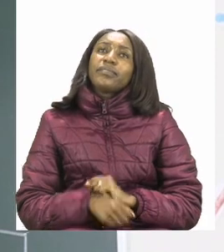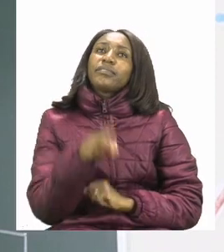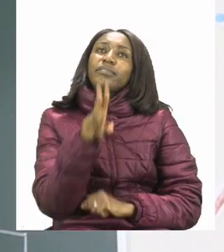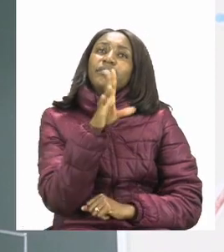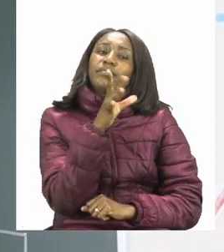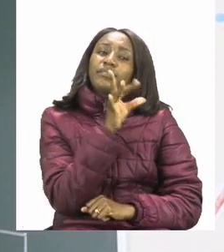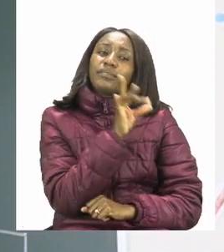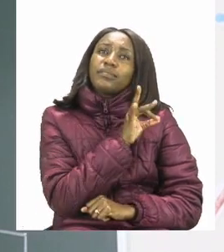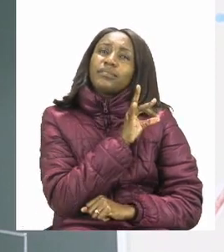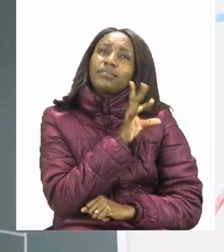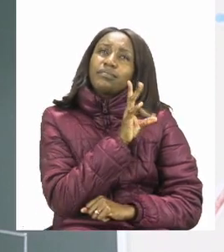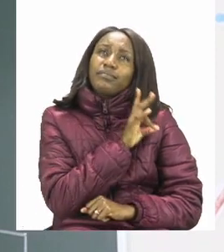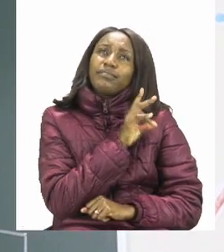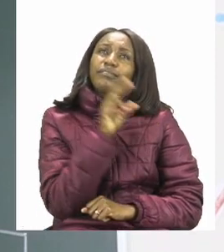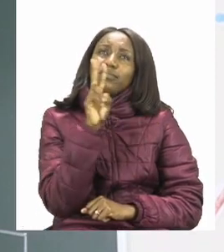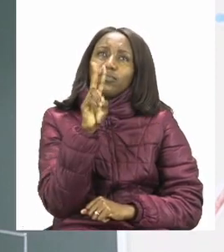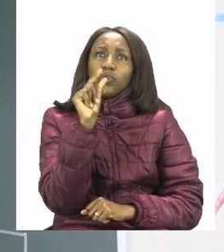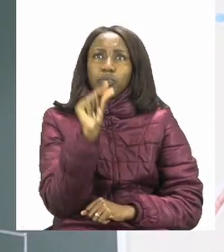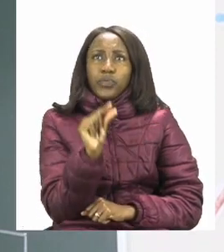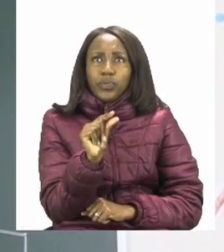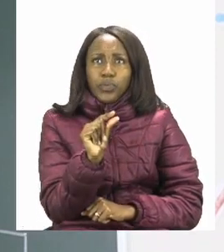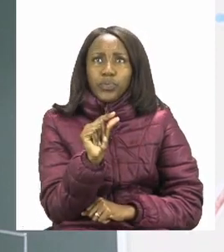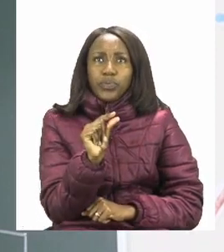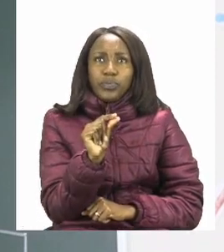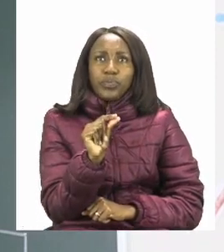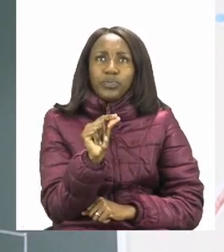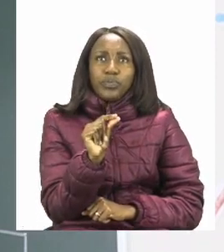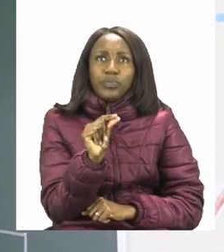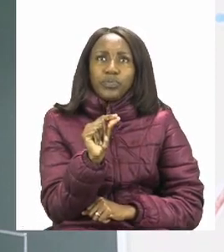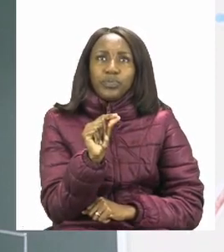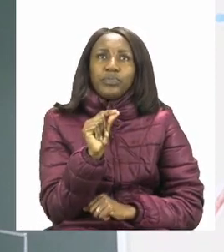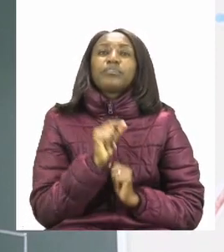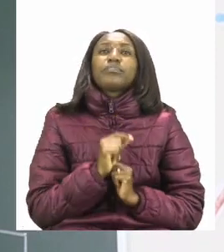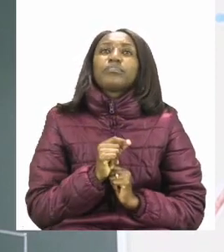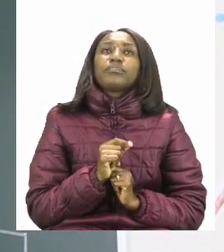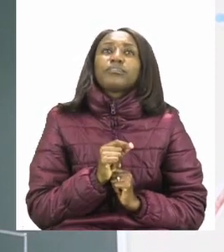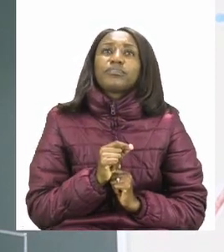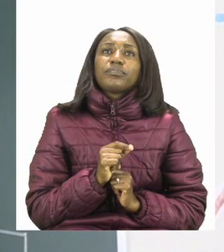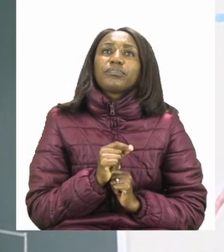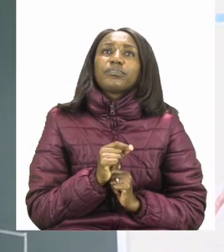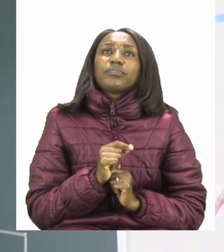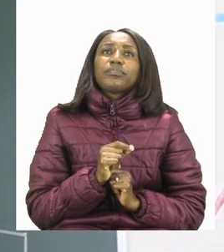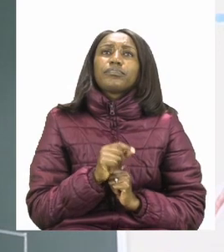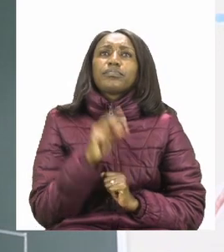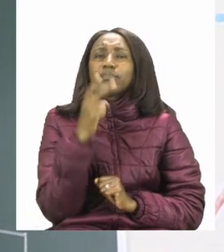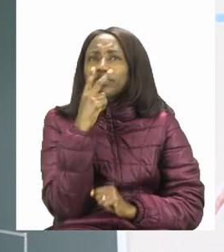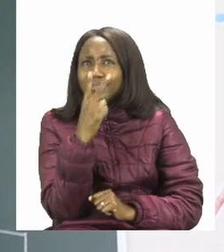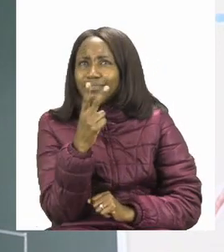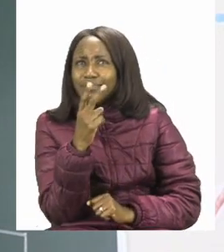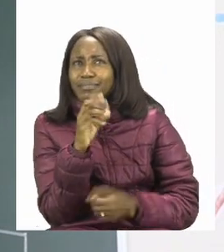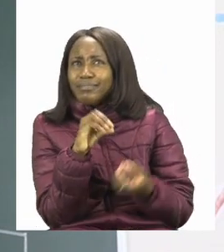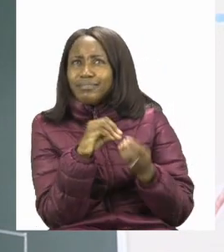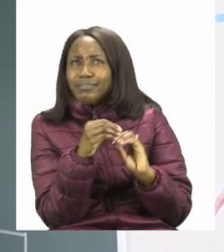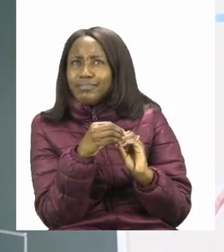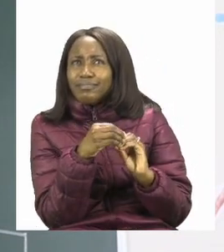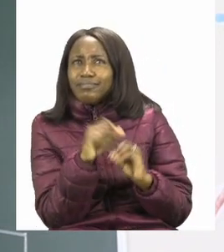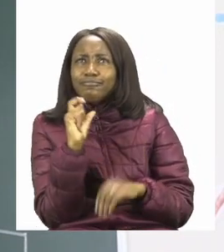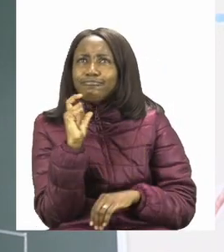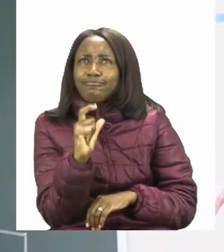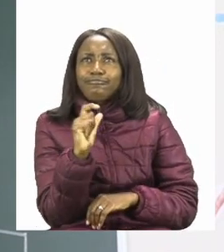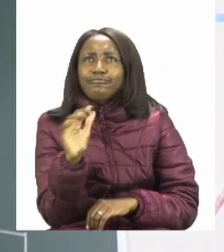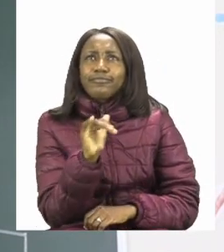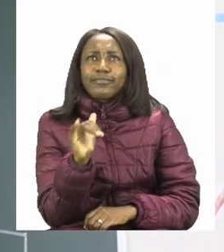72 is the smaller number here. So, we need to find a number that is bigger